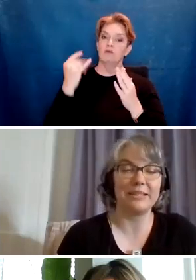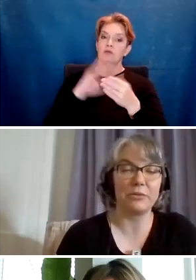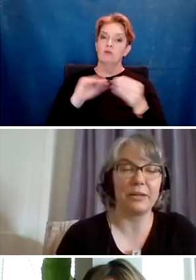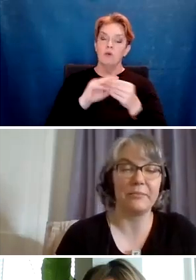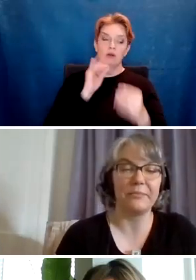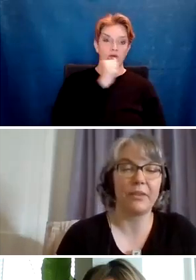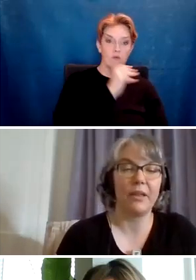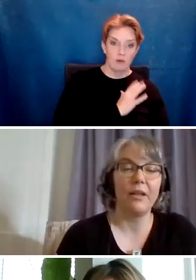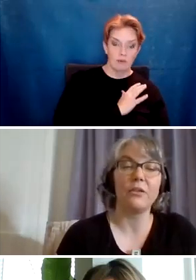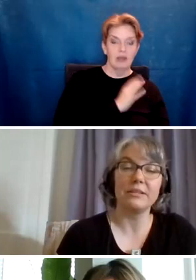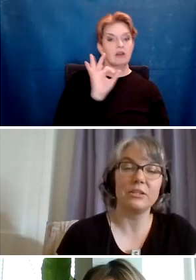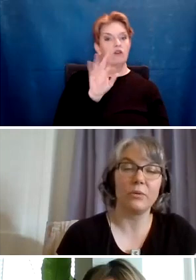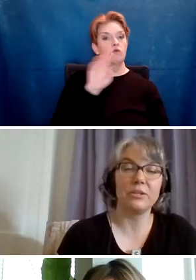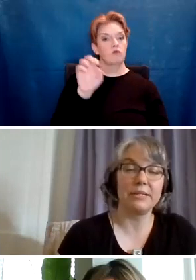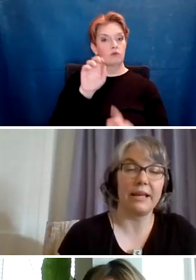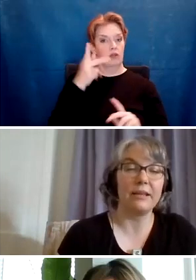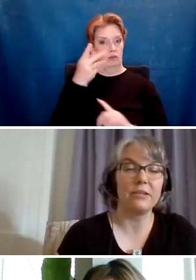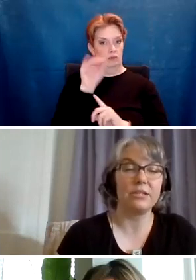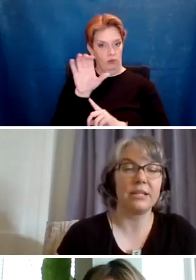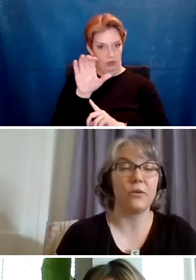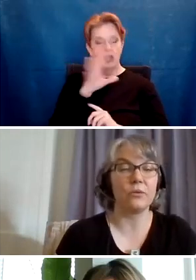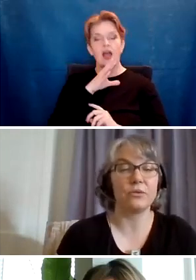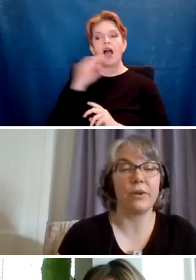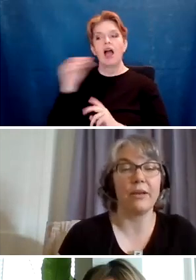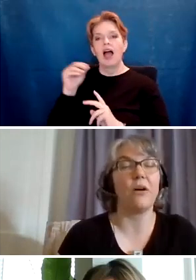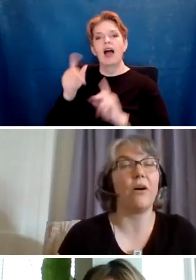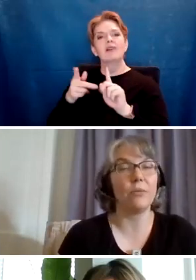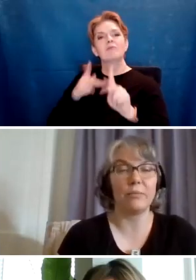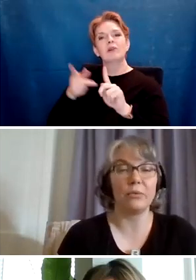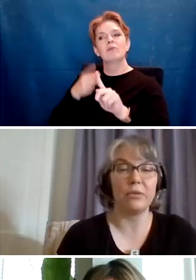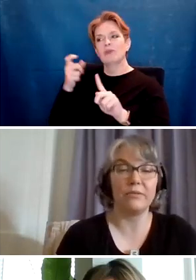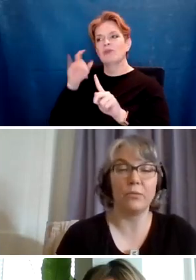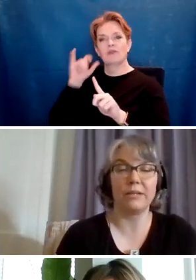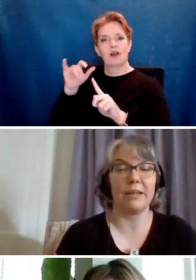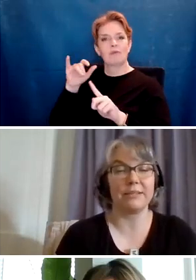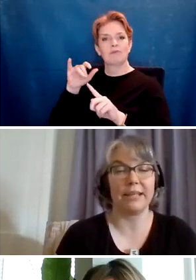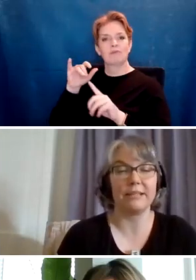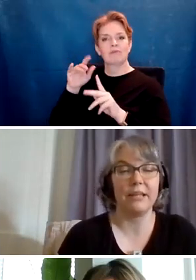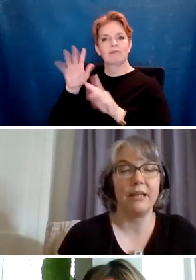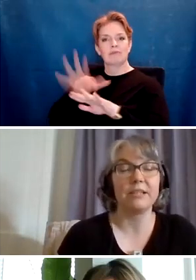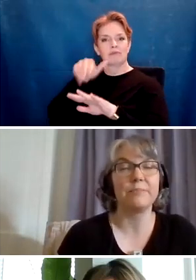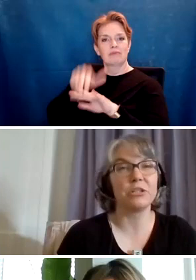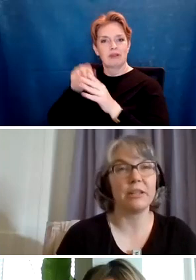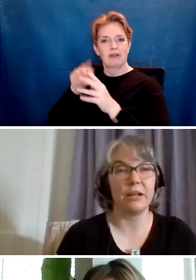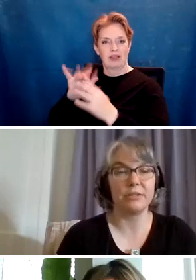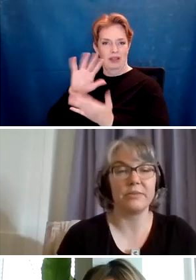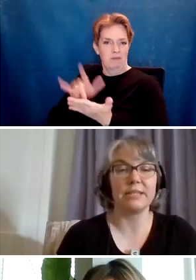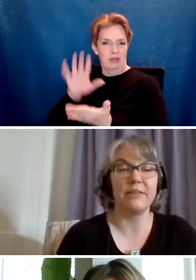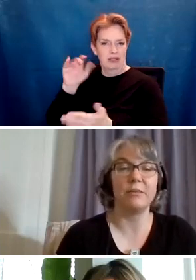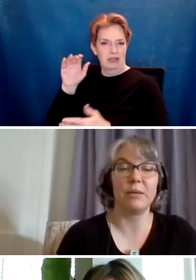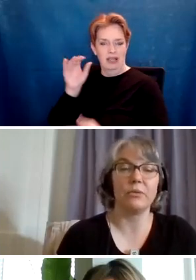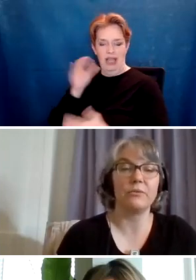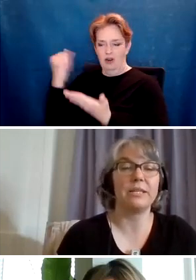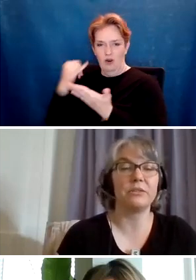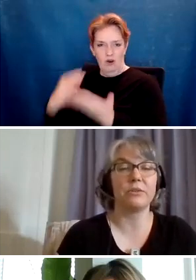20th century. There is still work to be done to tell the whole story of all the people who lived and worked at our site, especially the hundreds of